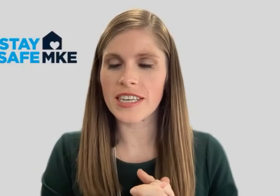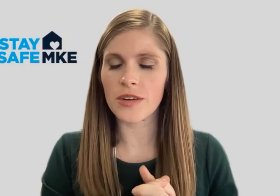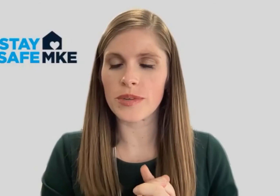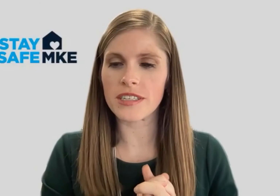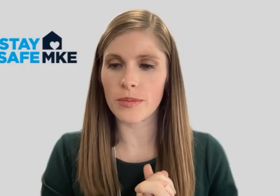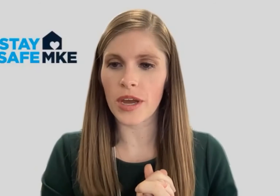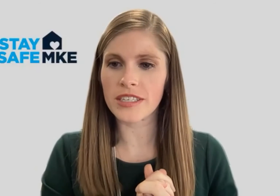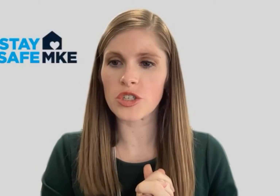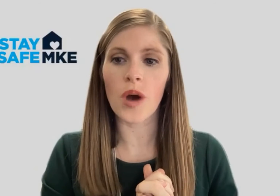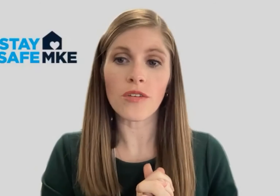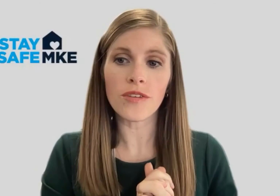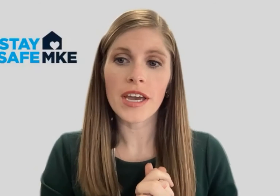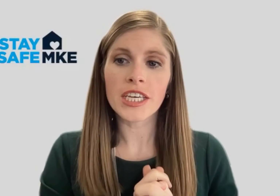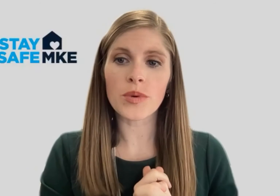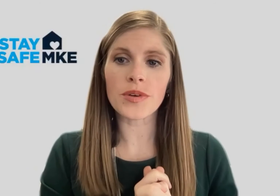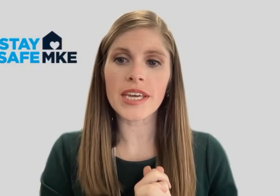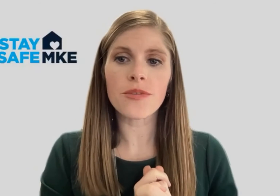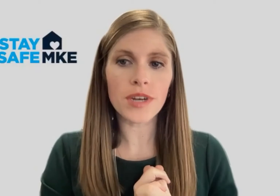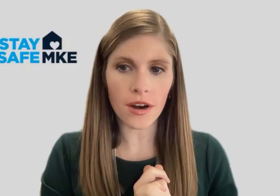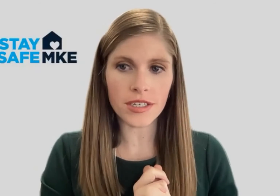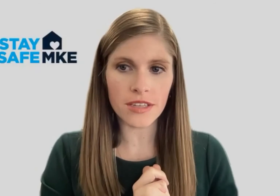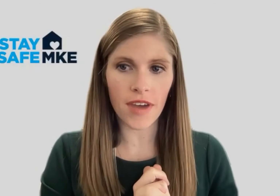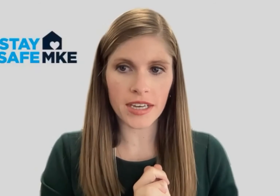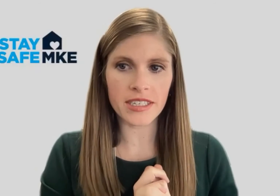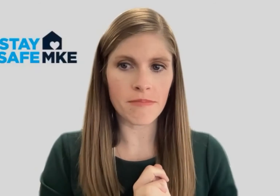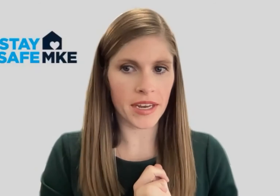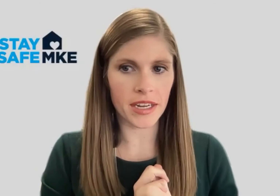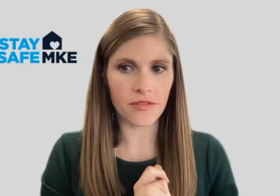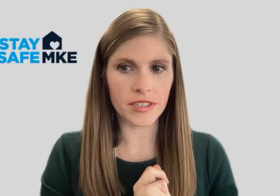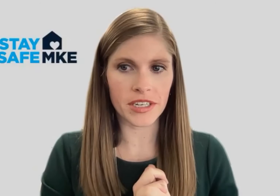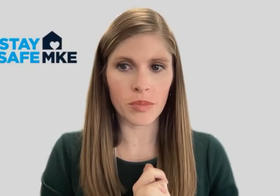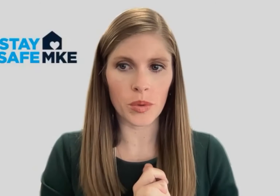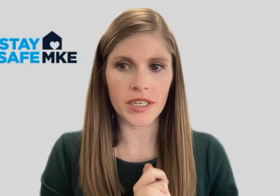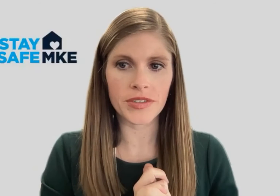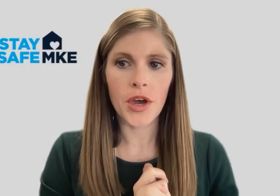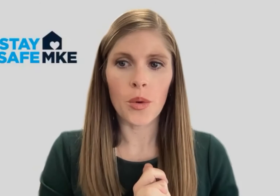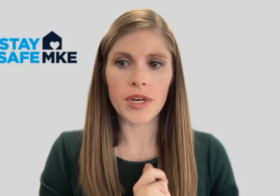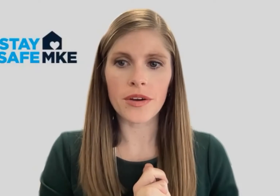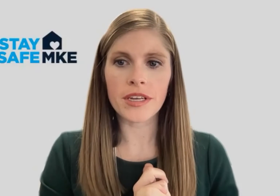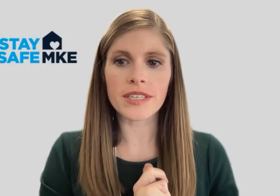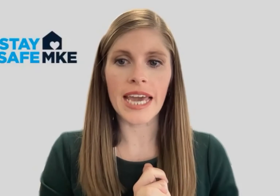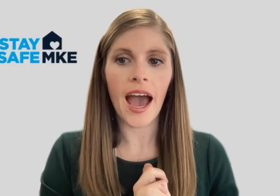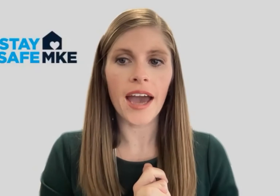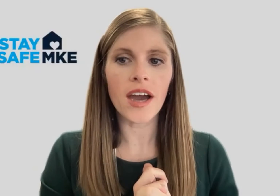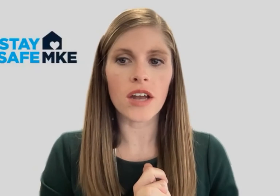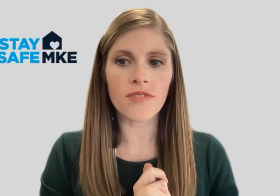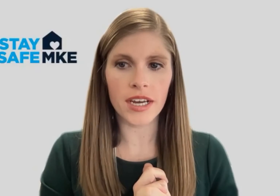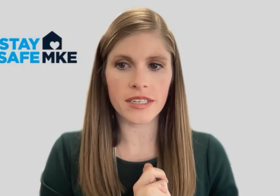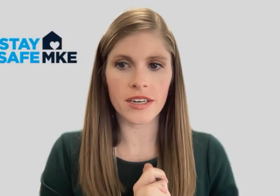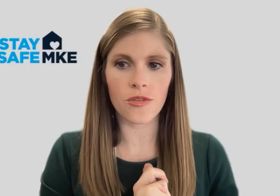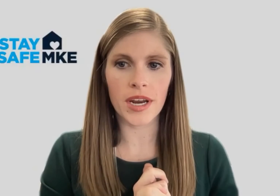from Terry Sater with the WISN 12. He's wondering, in regard to the vaccine mandate for city employees, we're hearing there's a